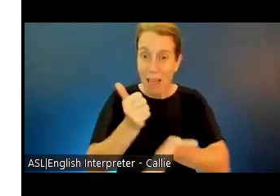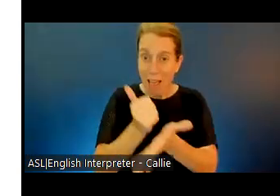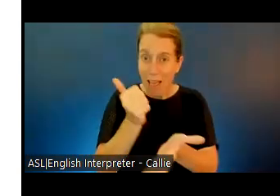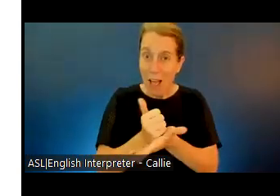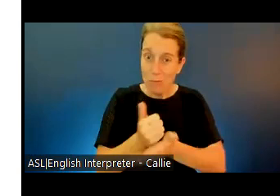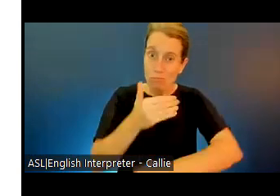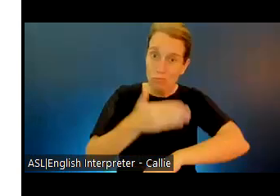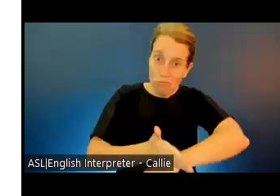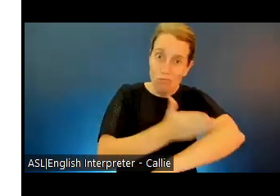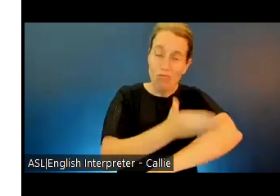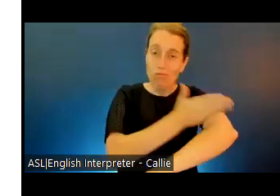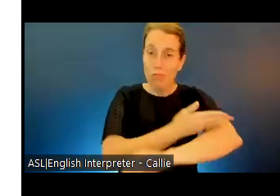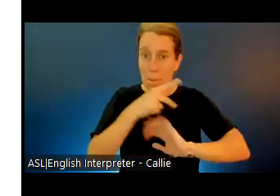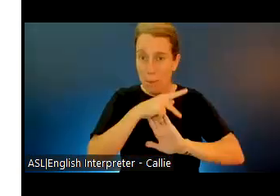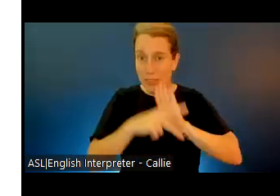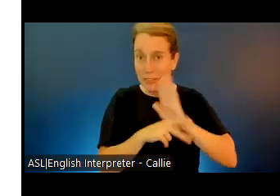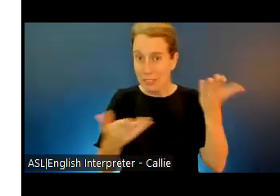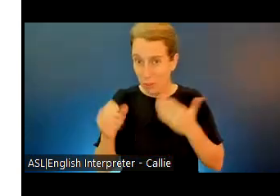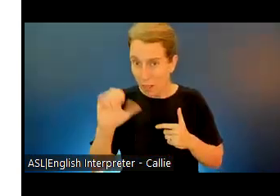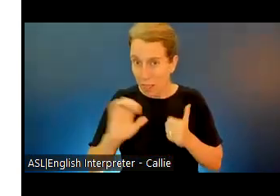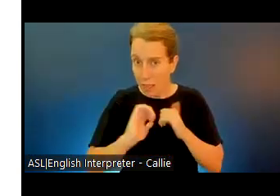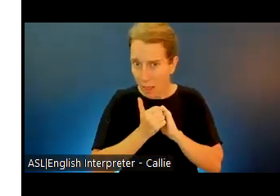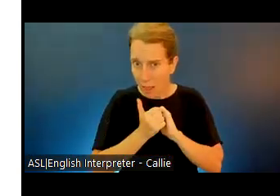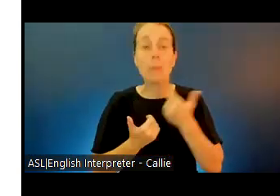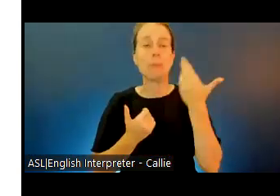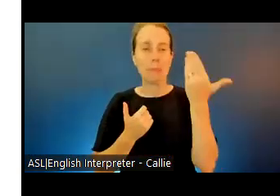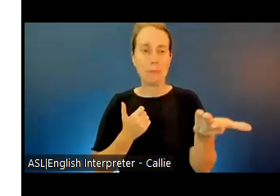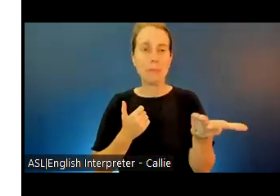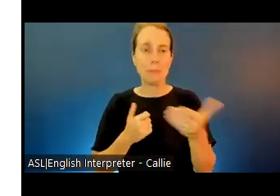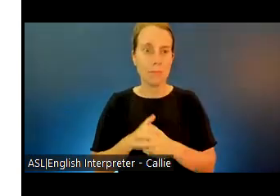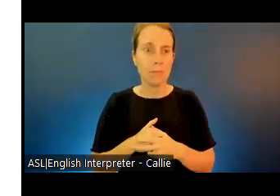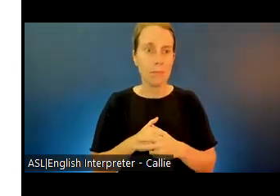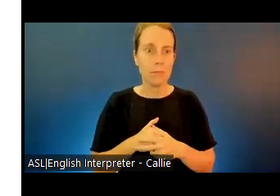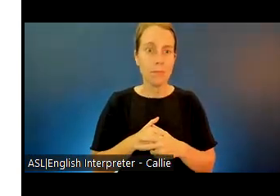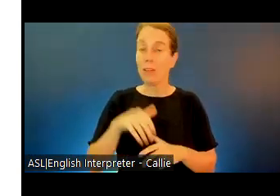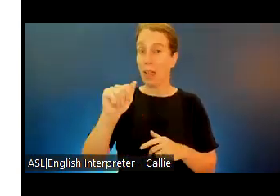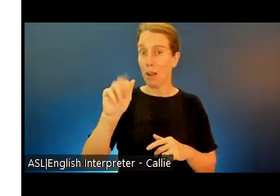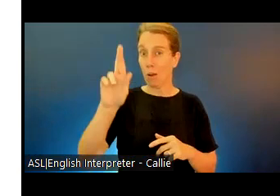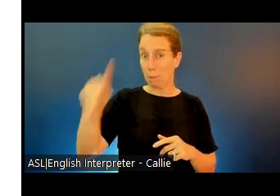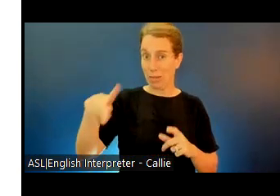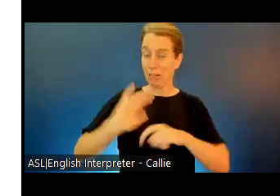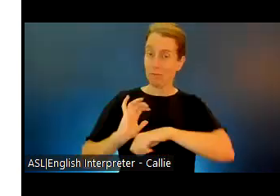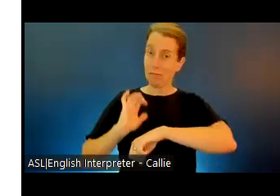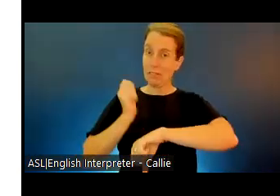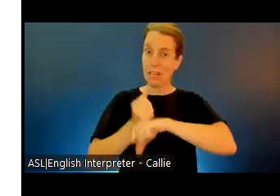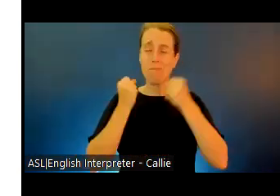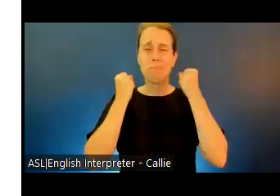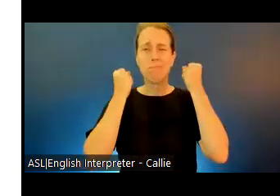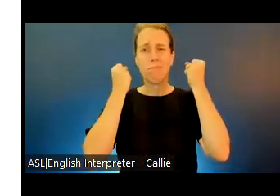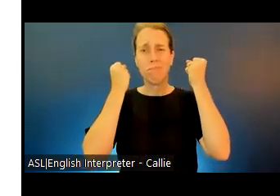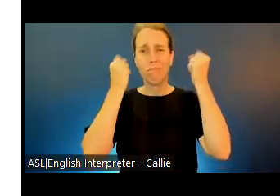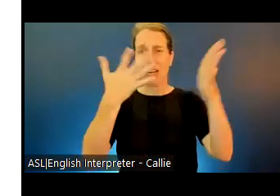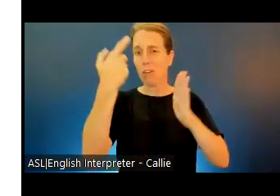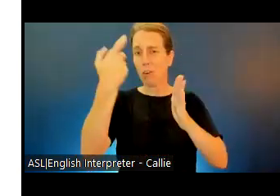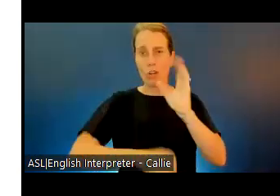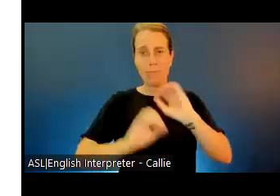South Carolina? Much of the things that we do at AARP South Carolina are free. And so I want to encourage you, one, to look